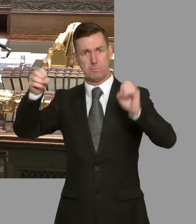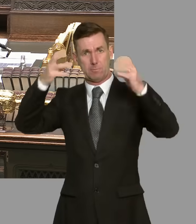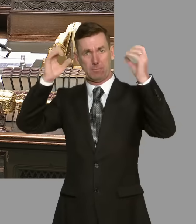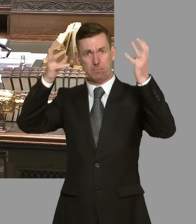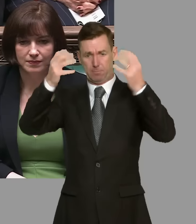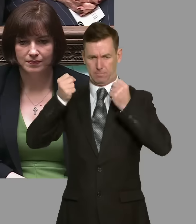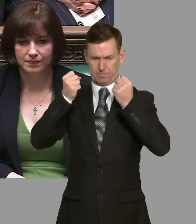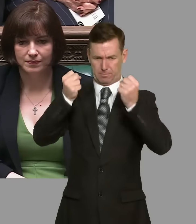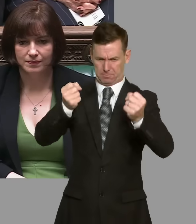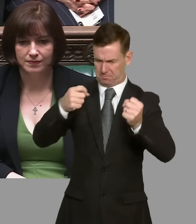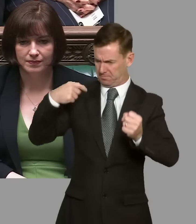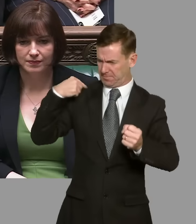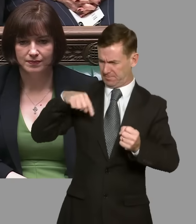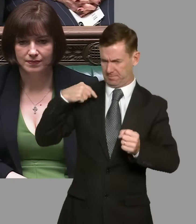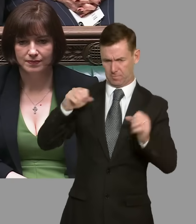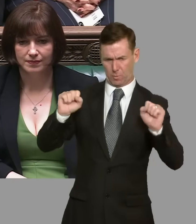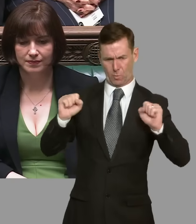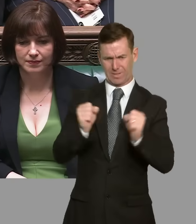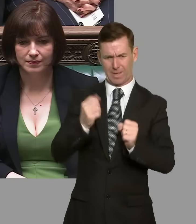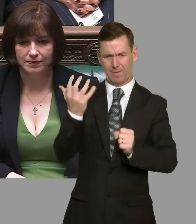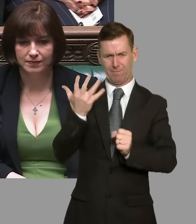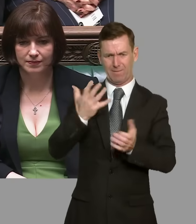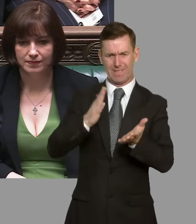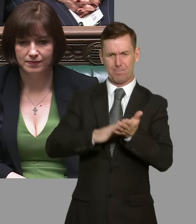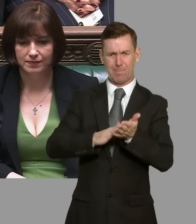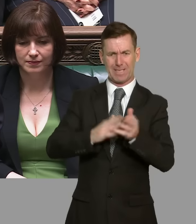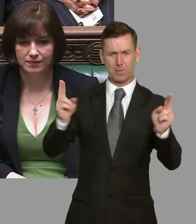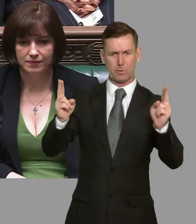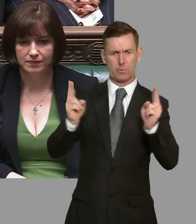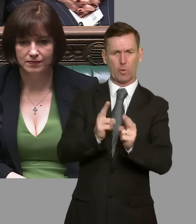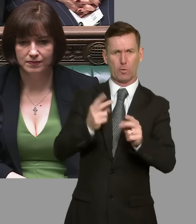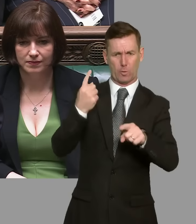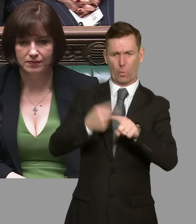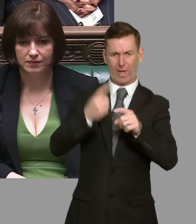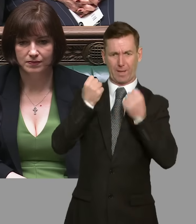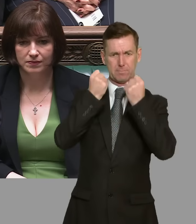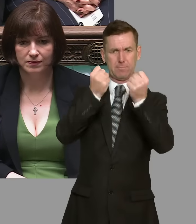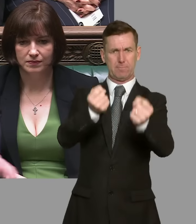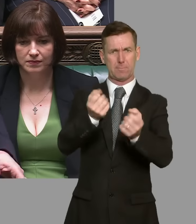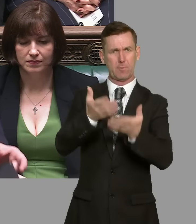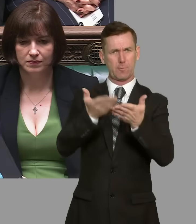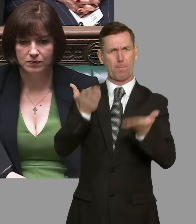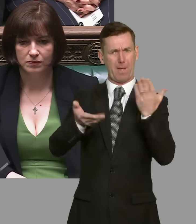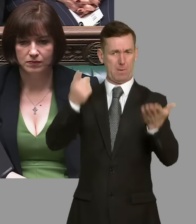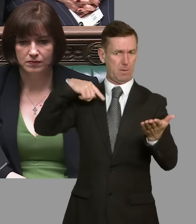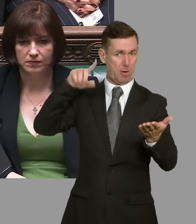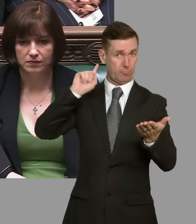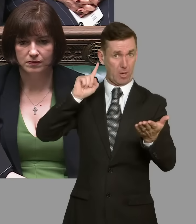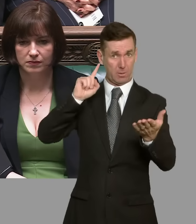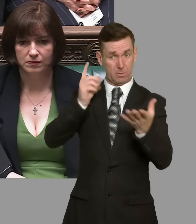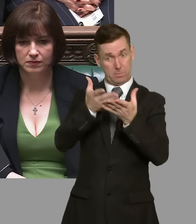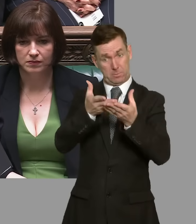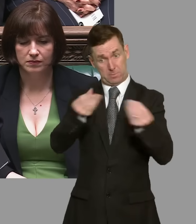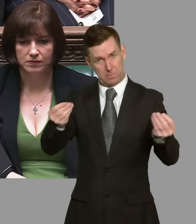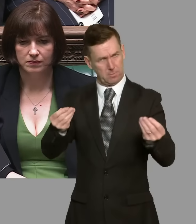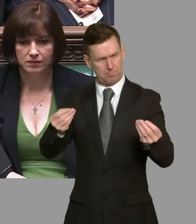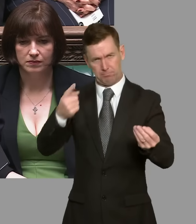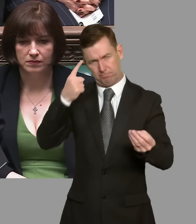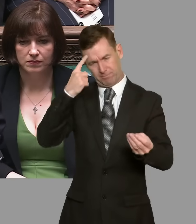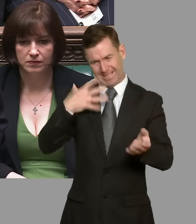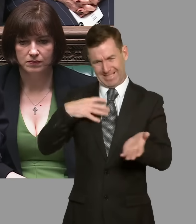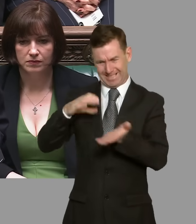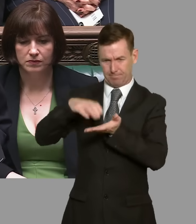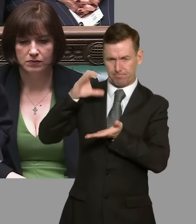There is much more to do. That's why we're delivering the biggest upgrade to our ambulance fleet for many years. That progress has been made possible by